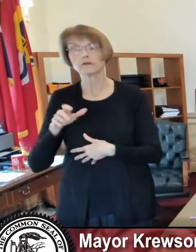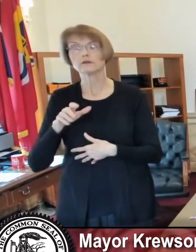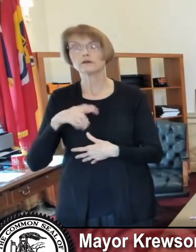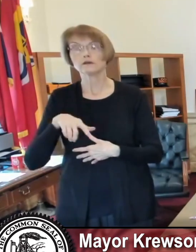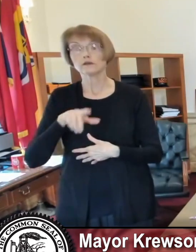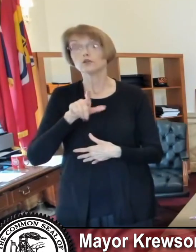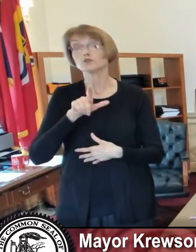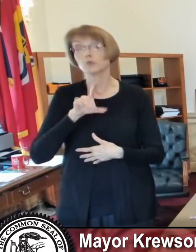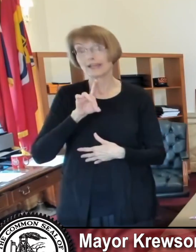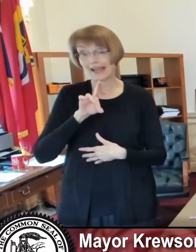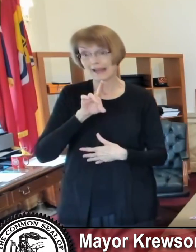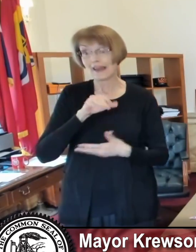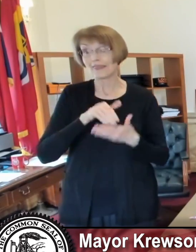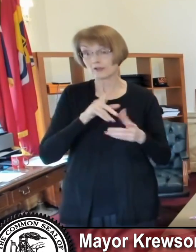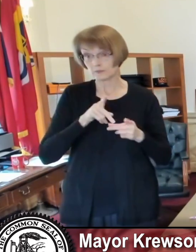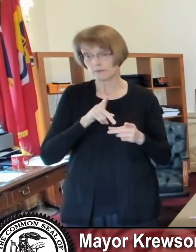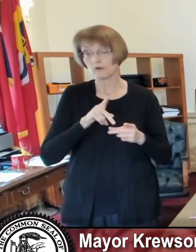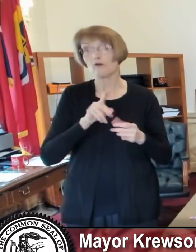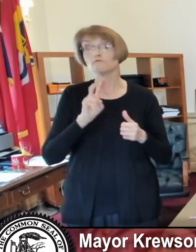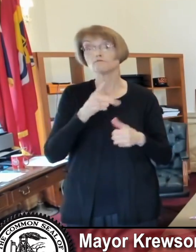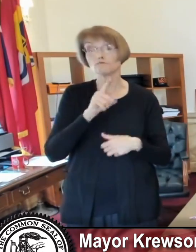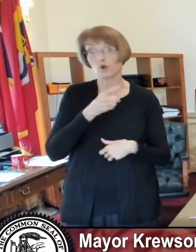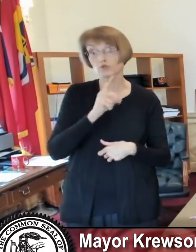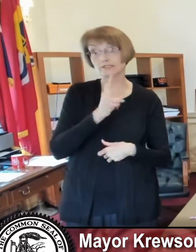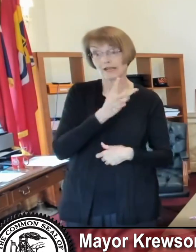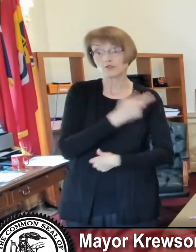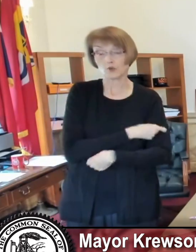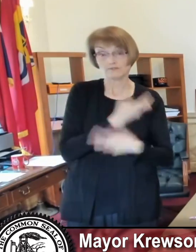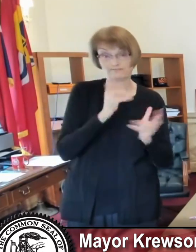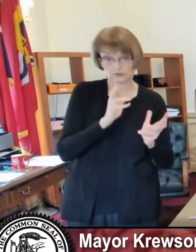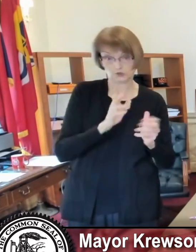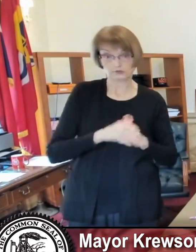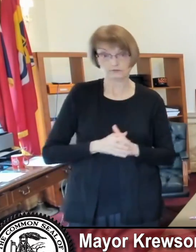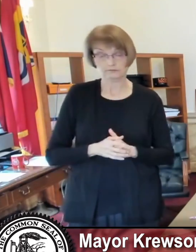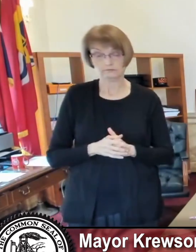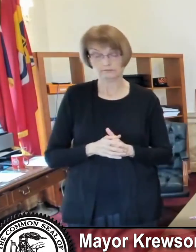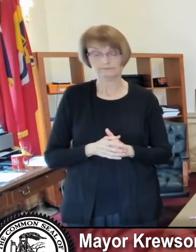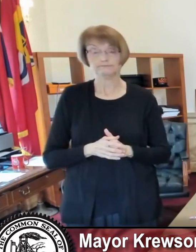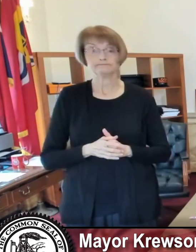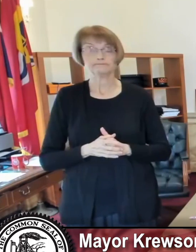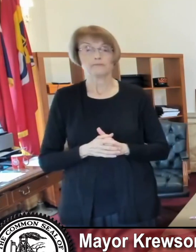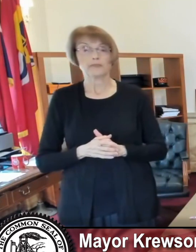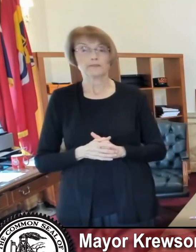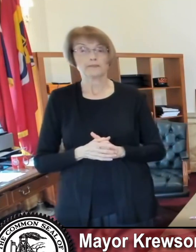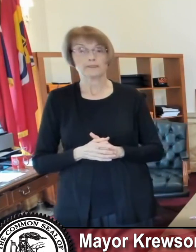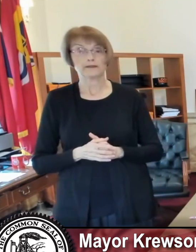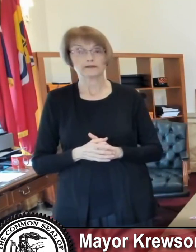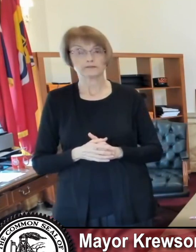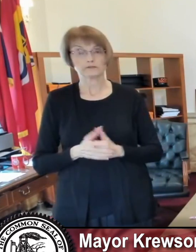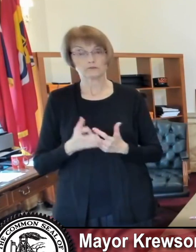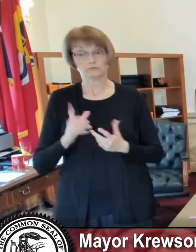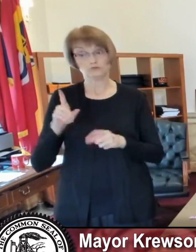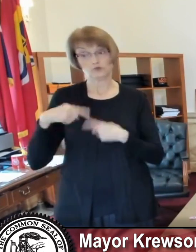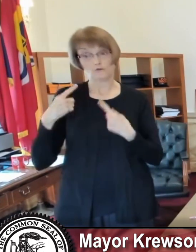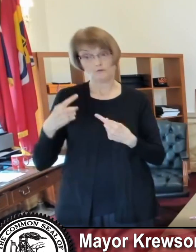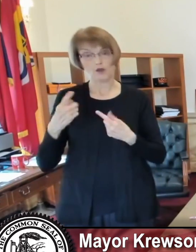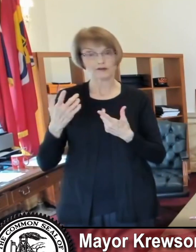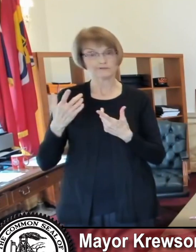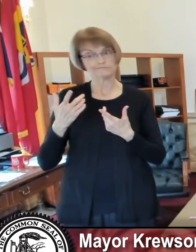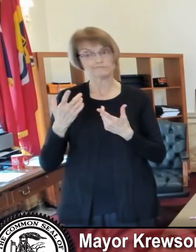have both a first and a second dose in the city of St. Louis. And the events that we have coming